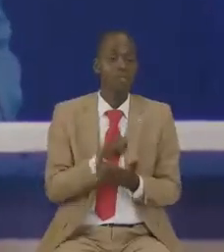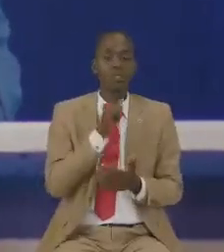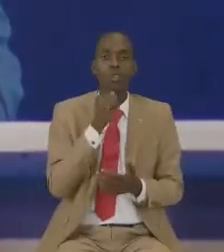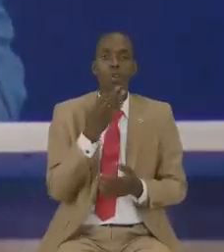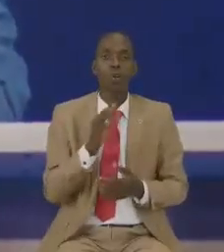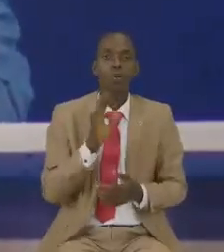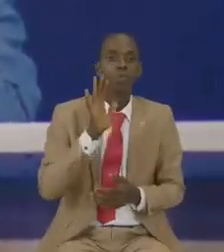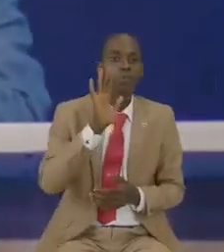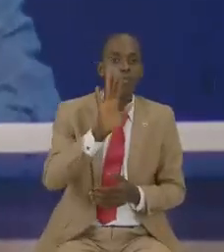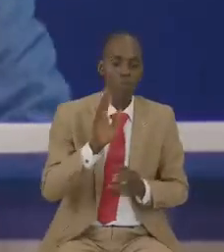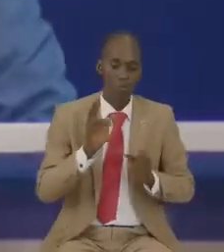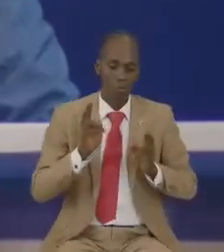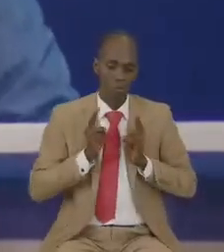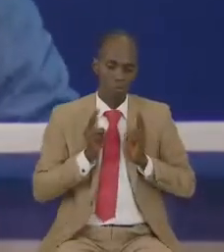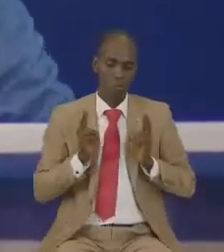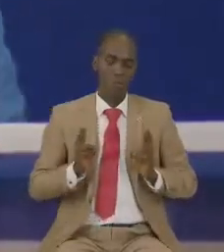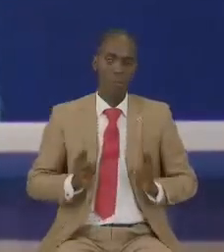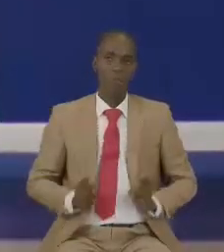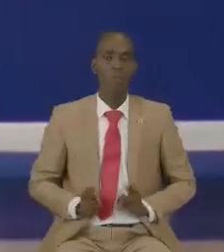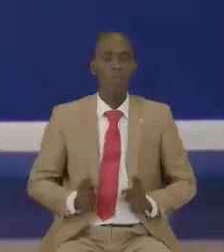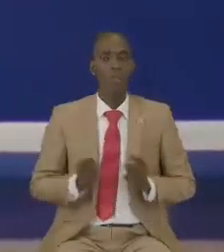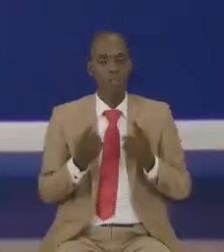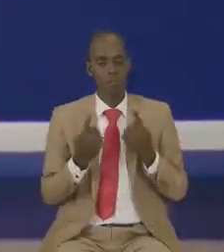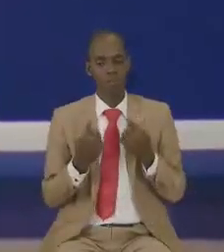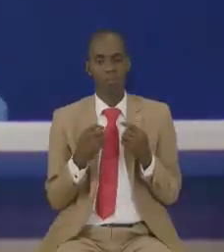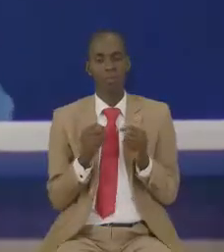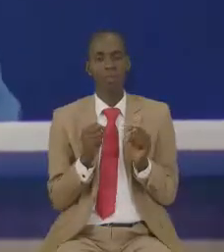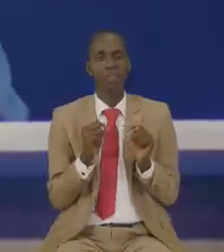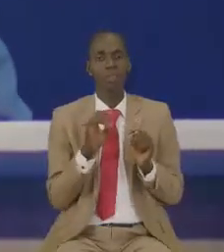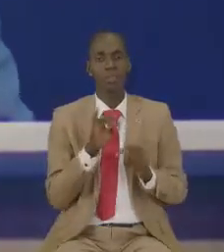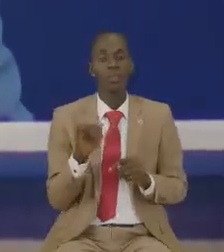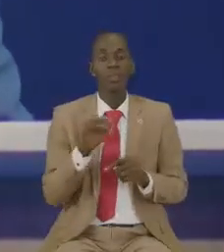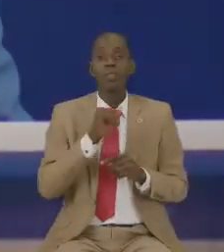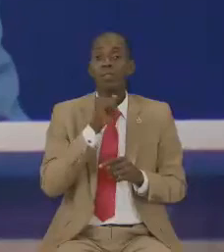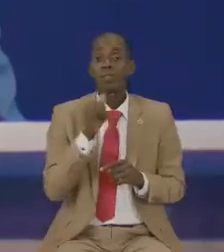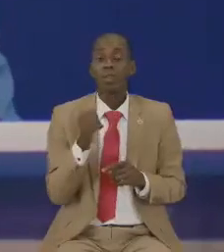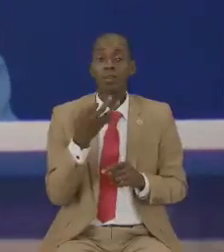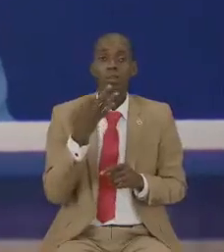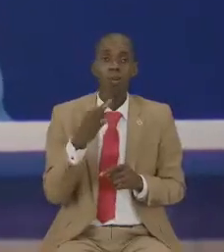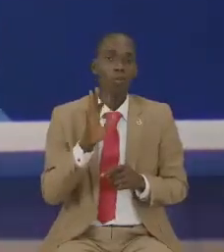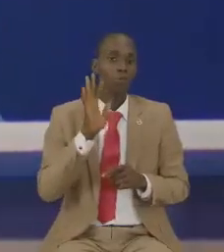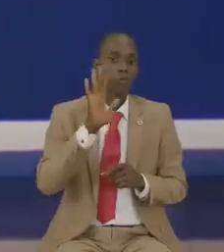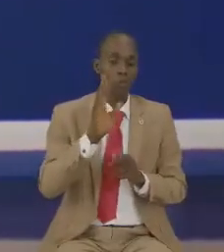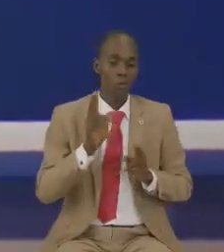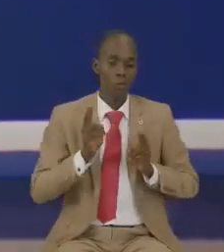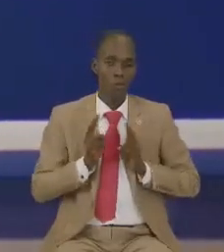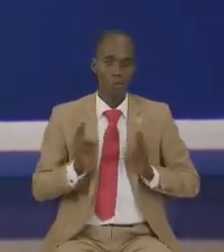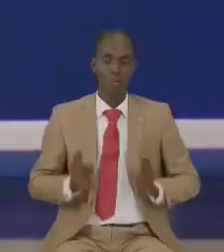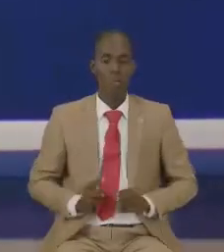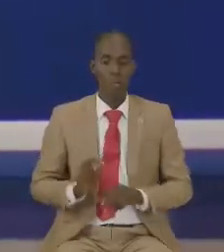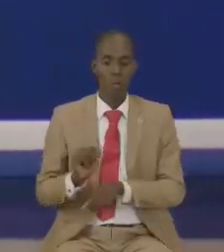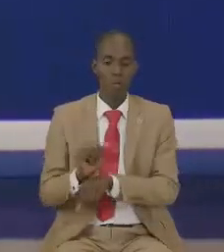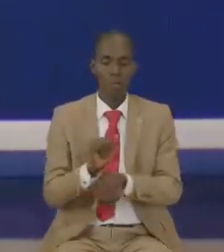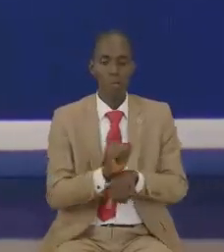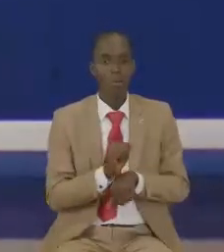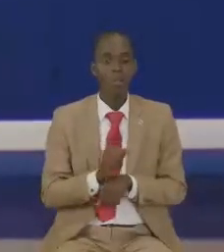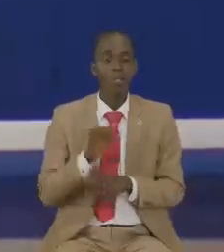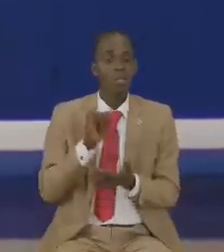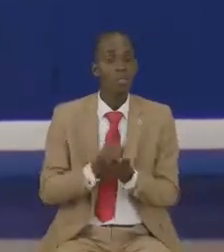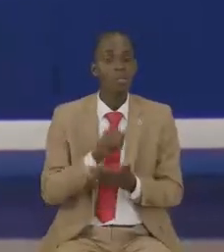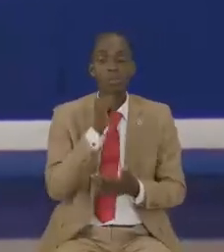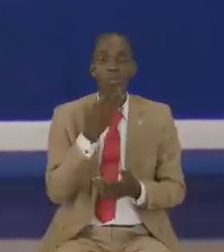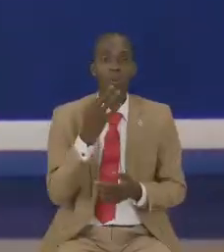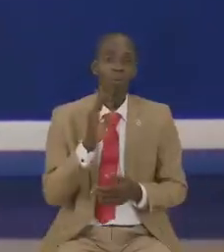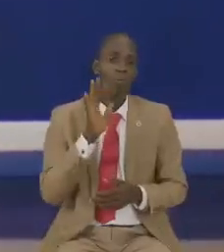your human endeavor, that not of your human works, that not